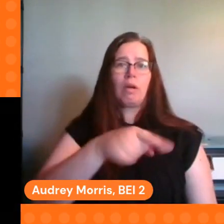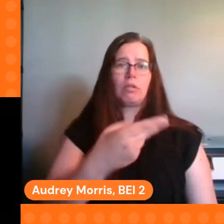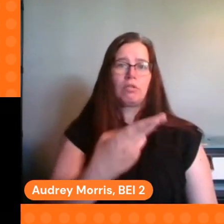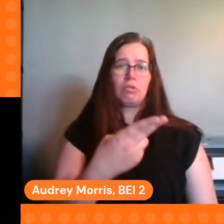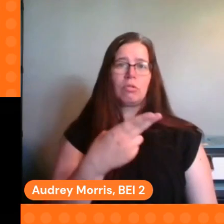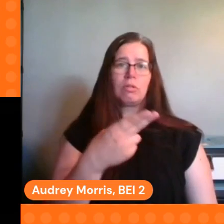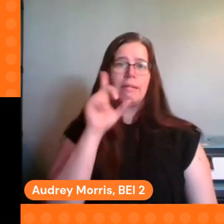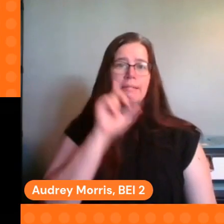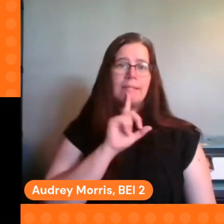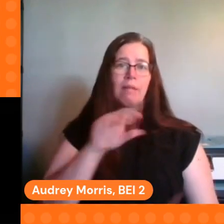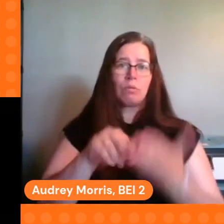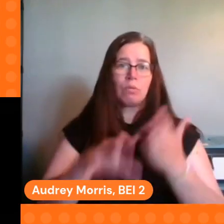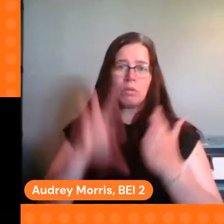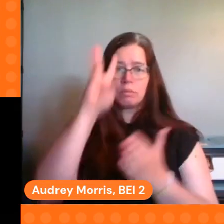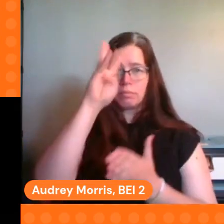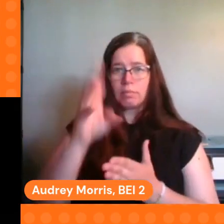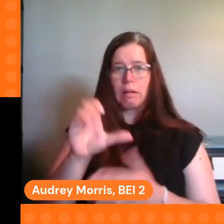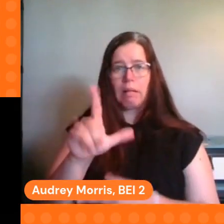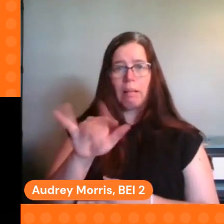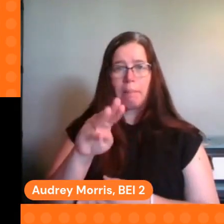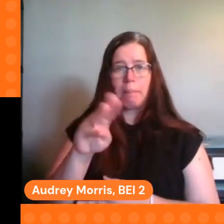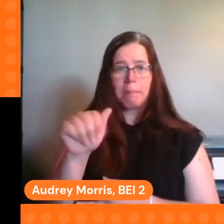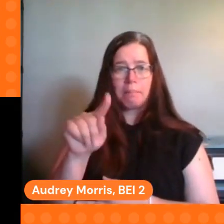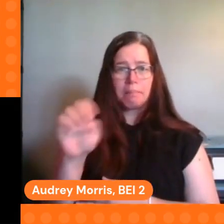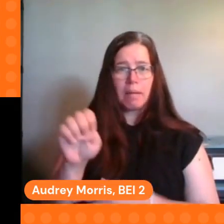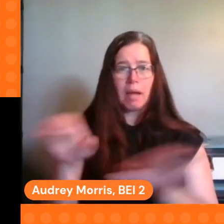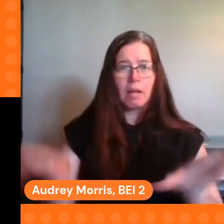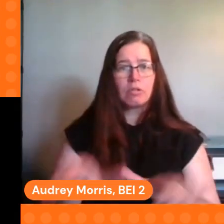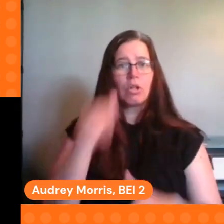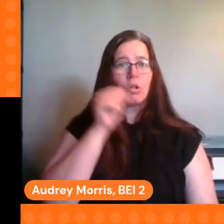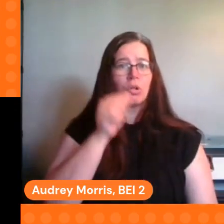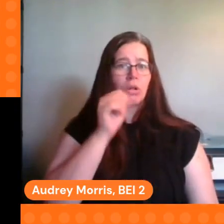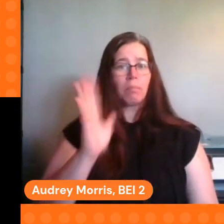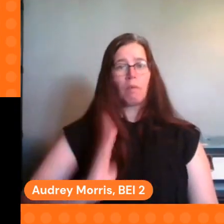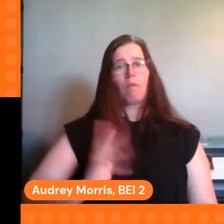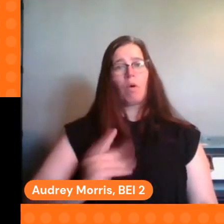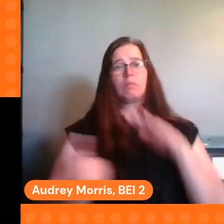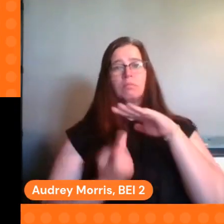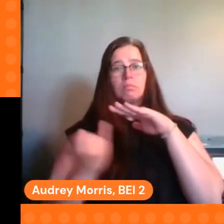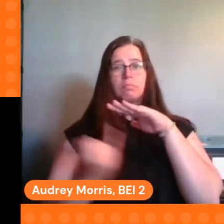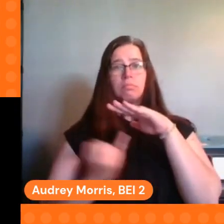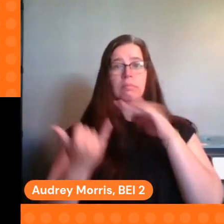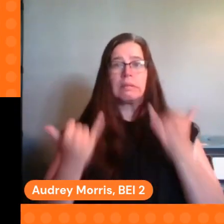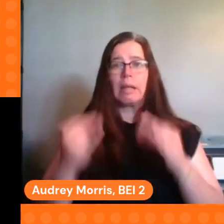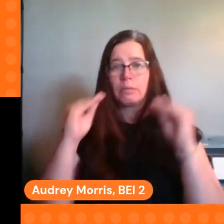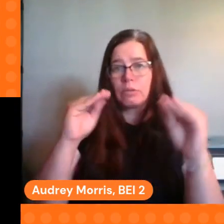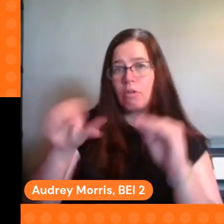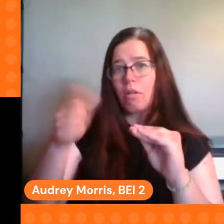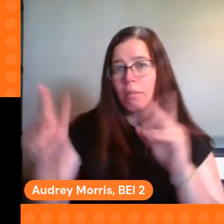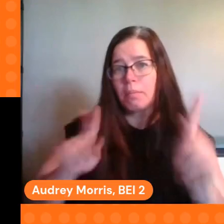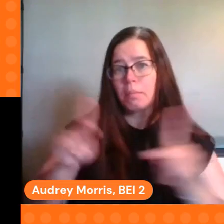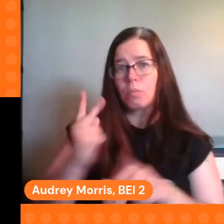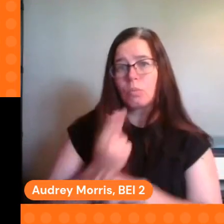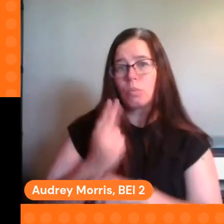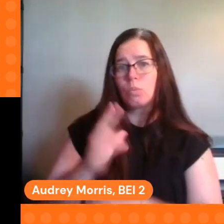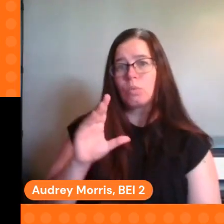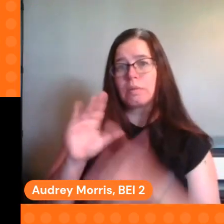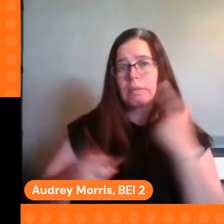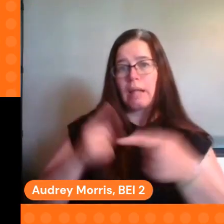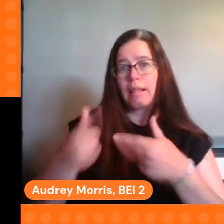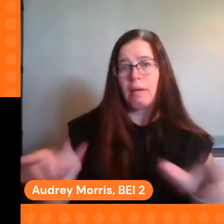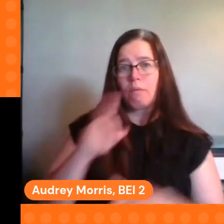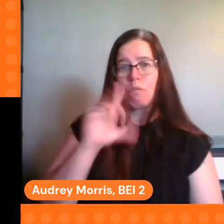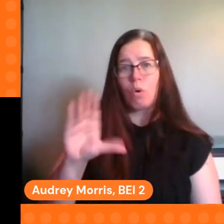action game. A girl once excluded, now teaching others how to code in sign language. That's the power